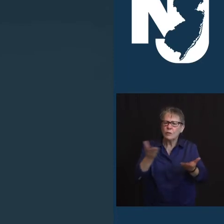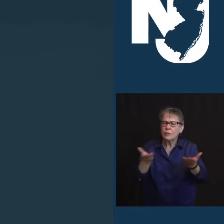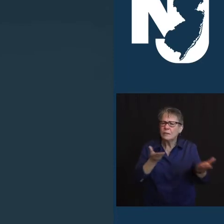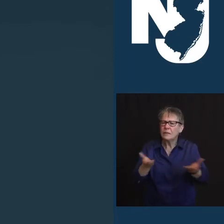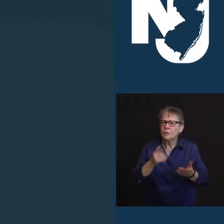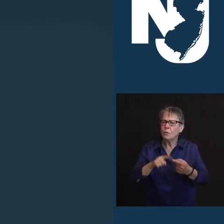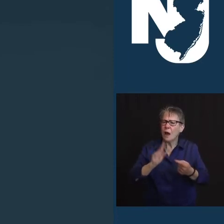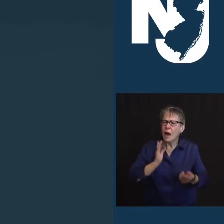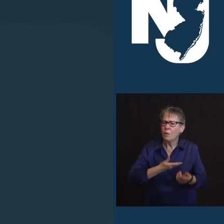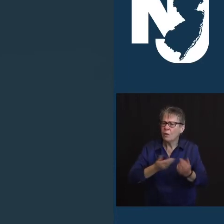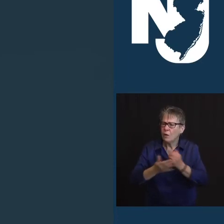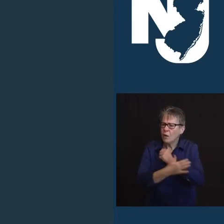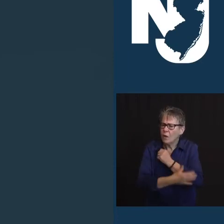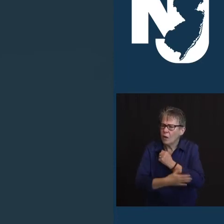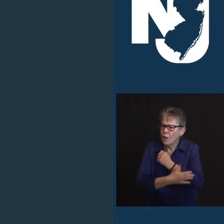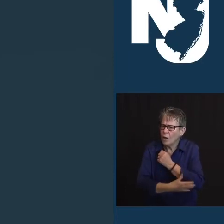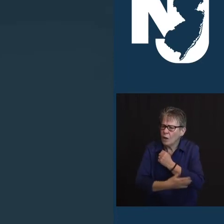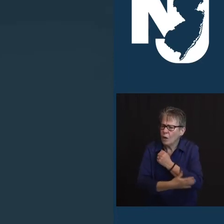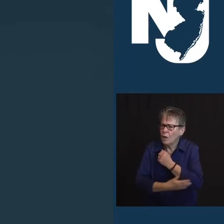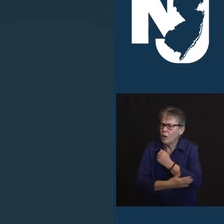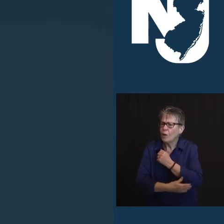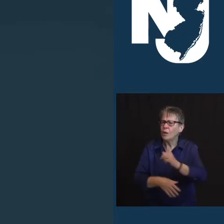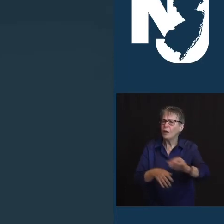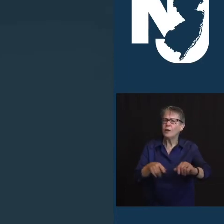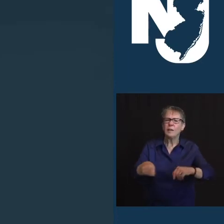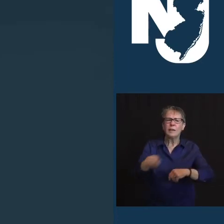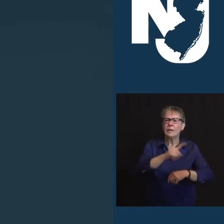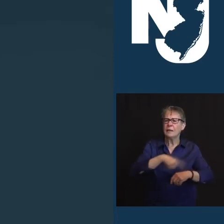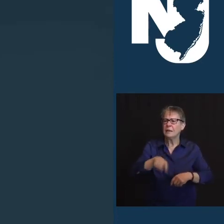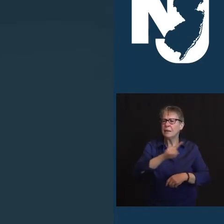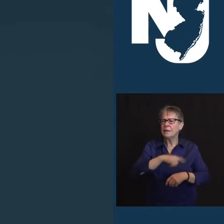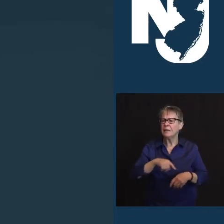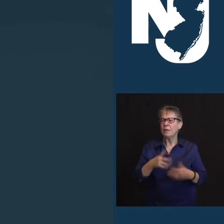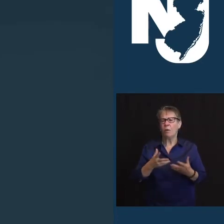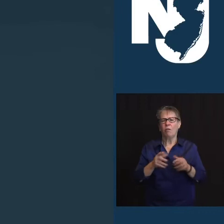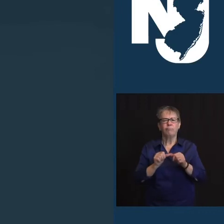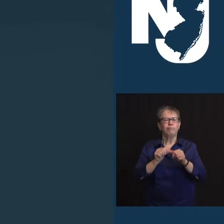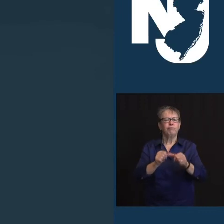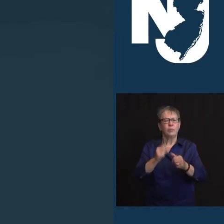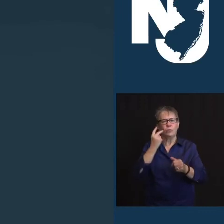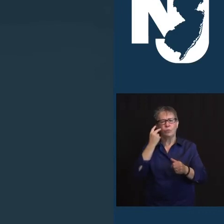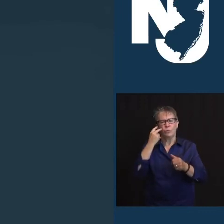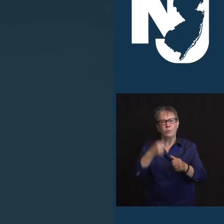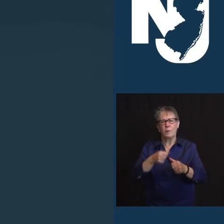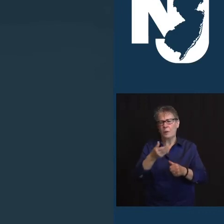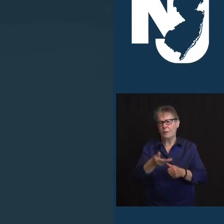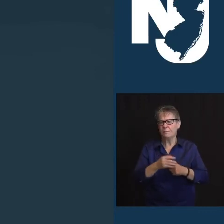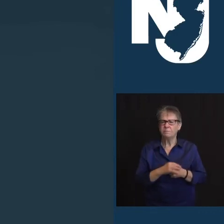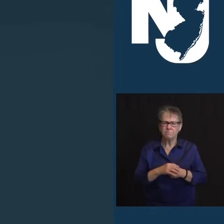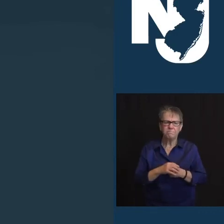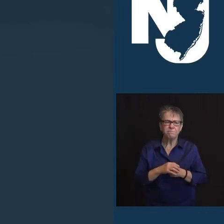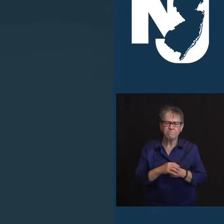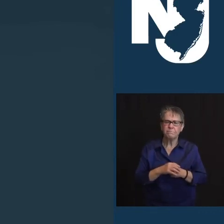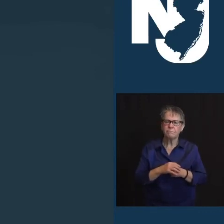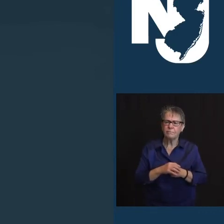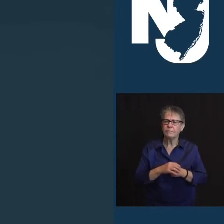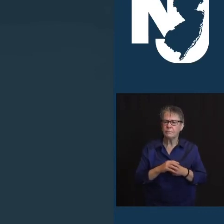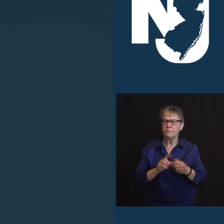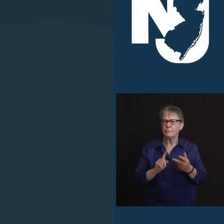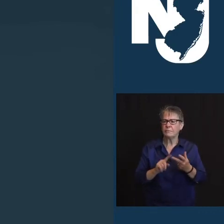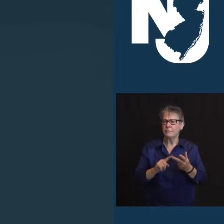lasting legacy, and may God bless and watch over him. Finally, for this Monday, We remember longtime East Hanover